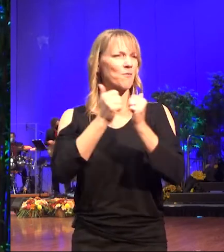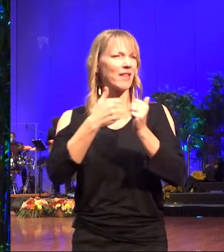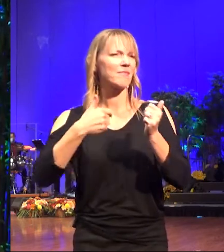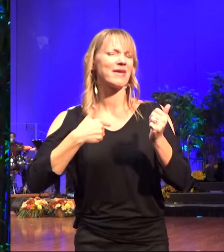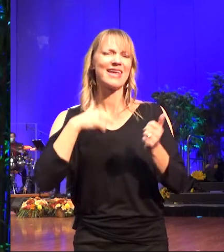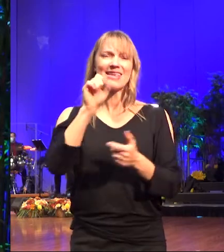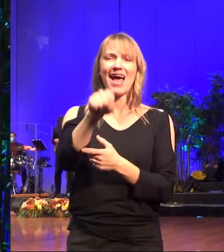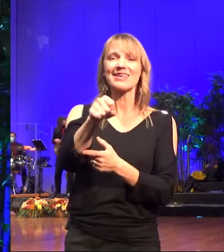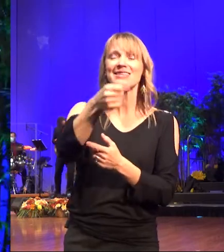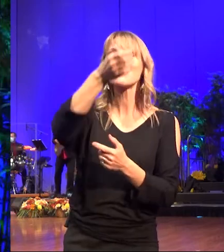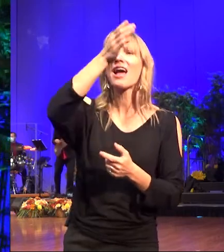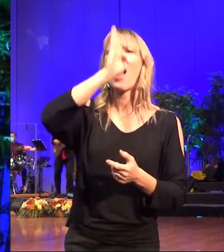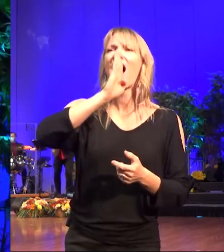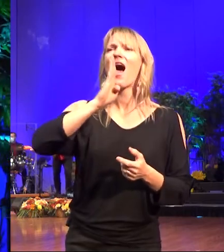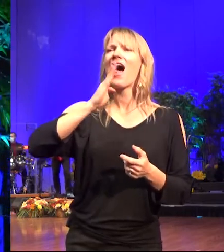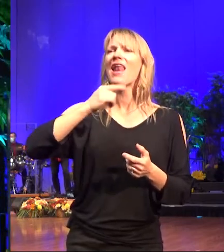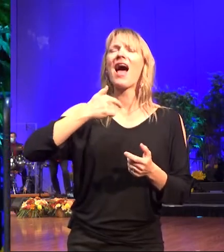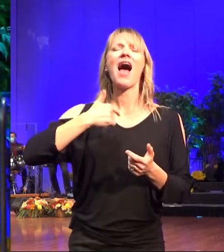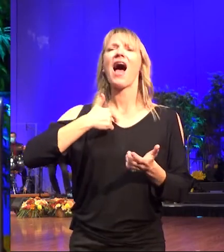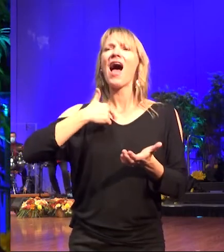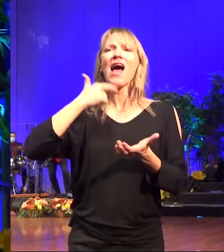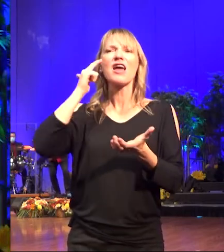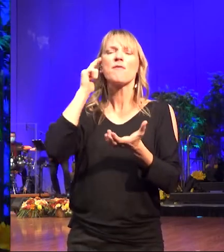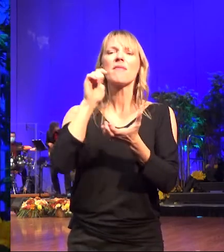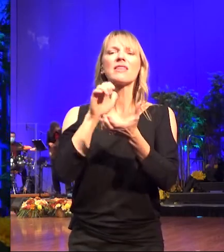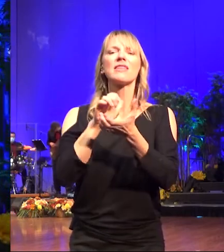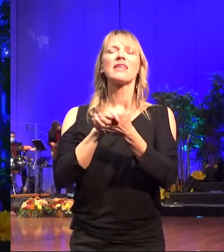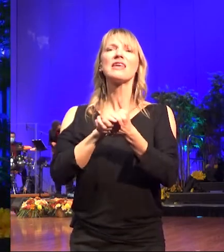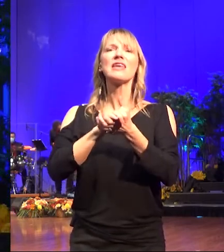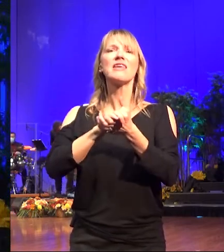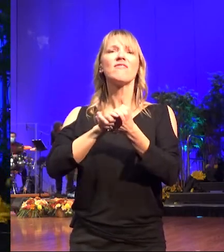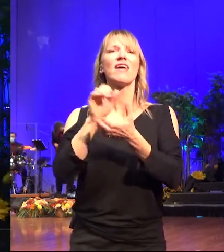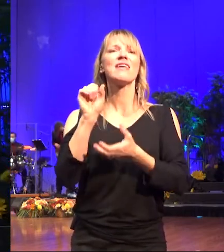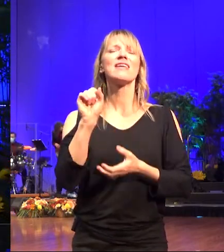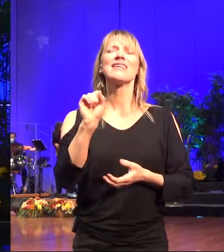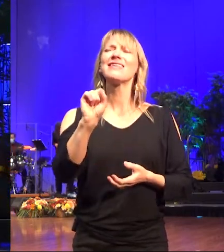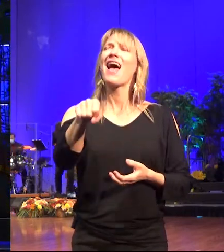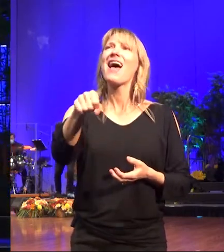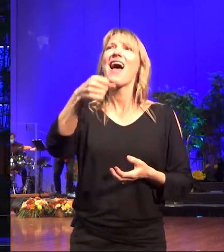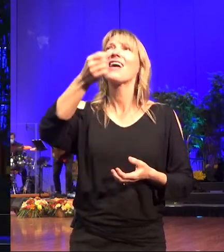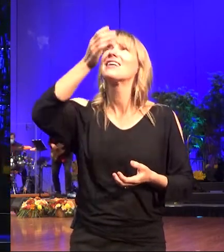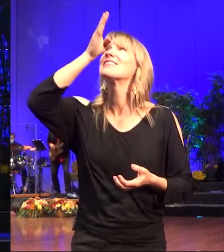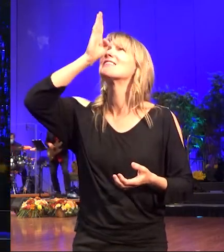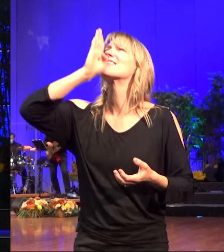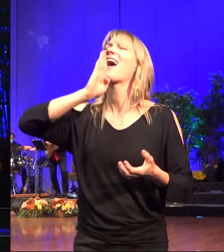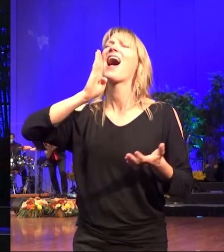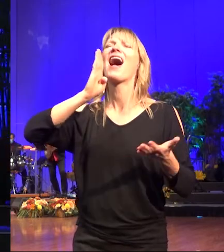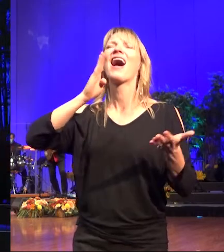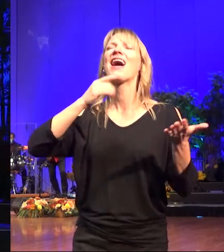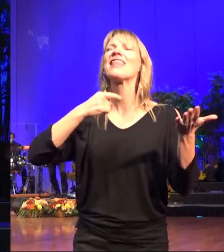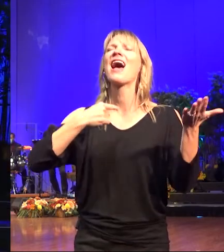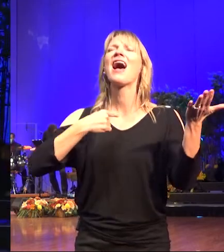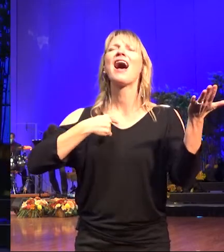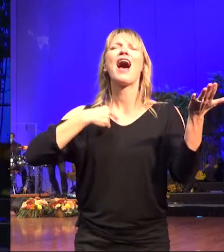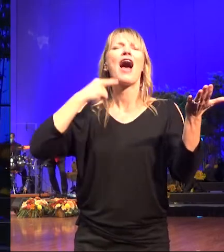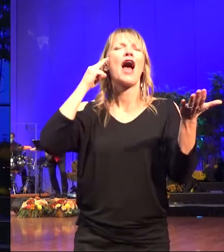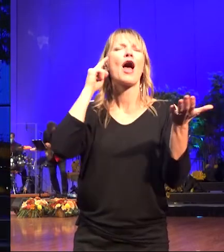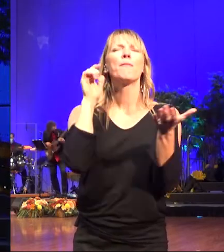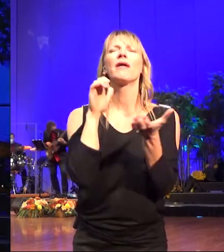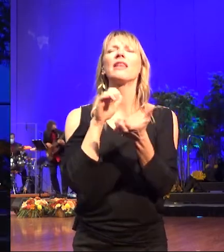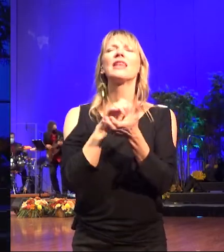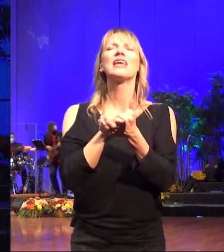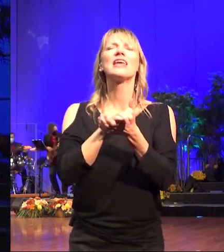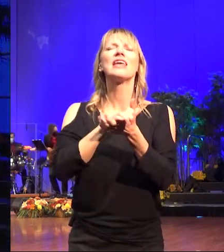Sing it with me now. Yes, God, I believe. Yes,